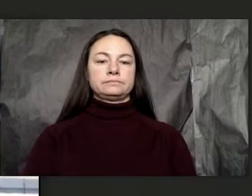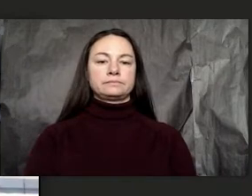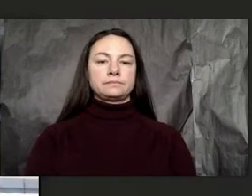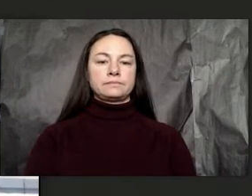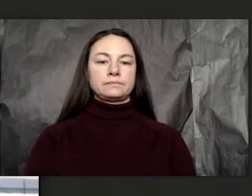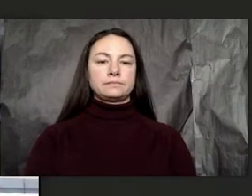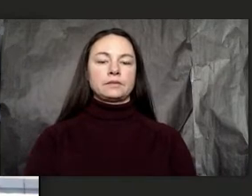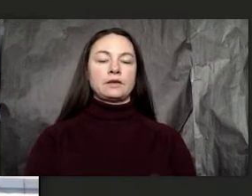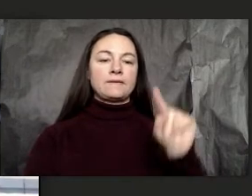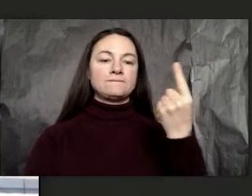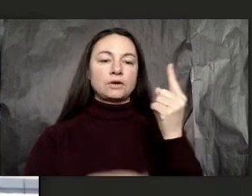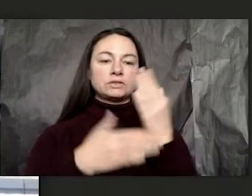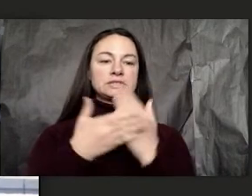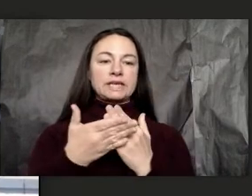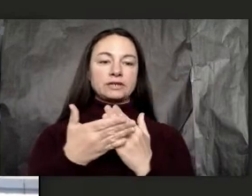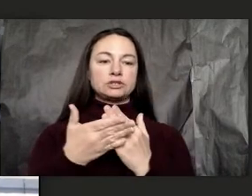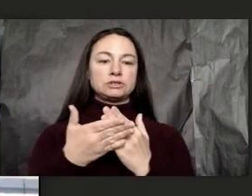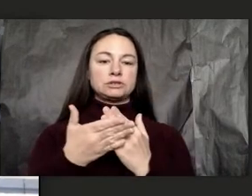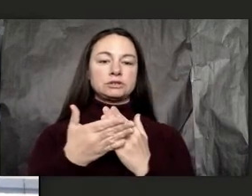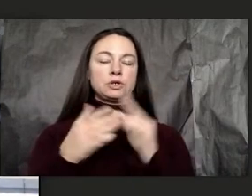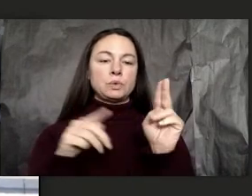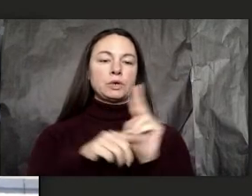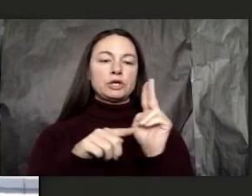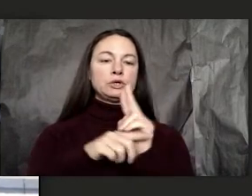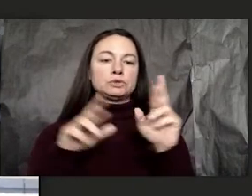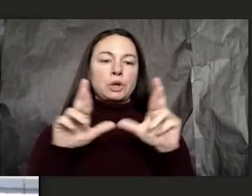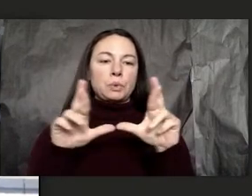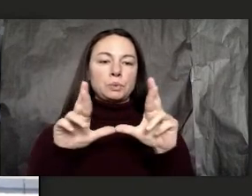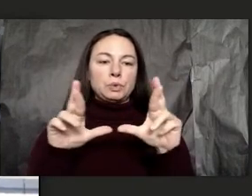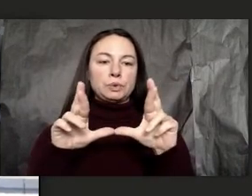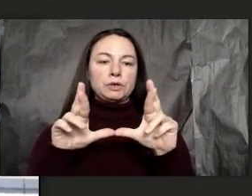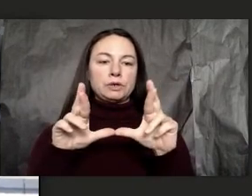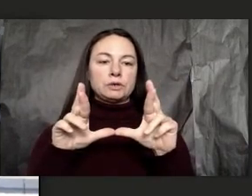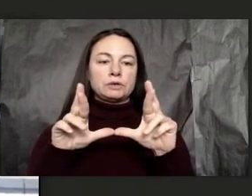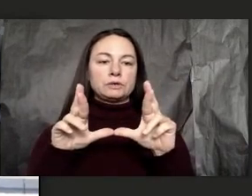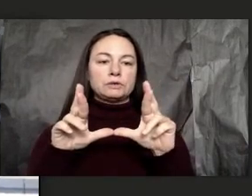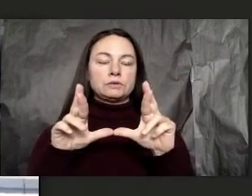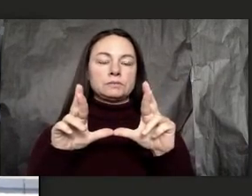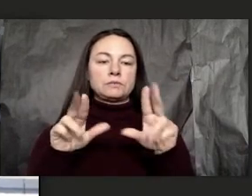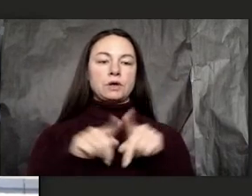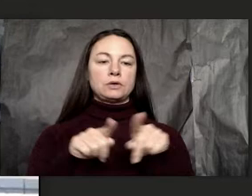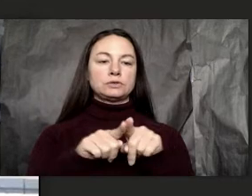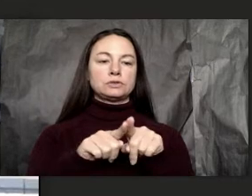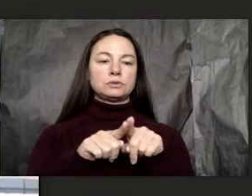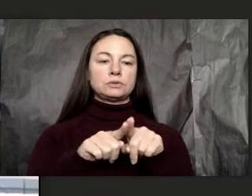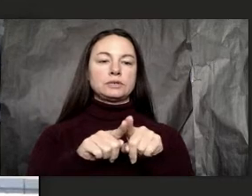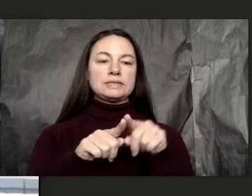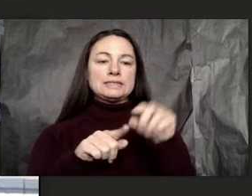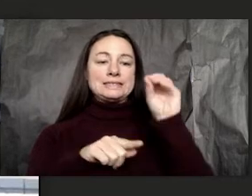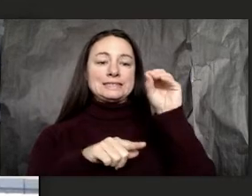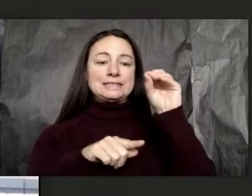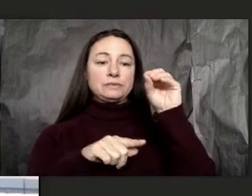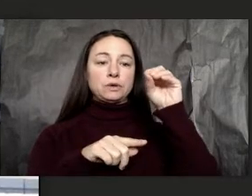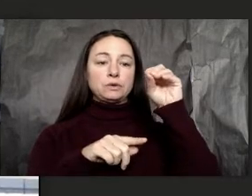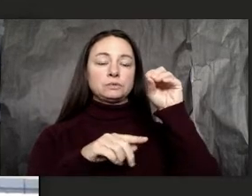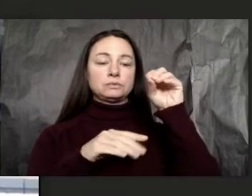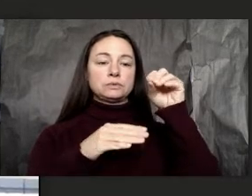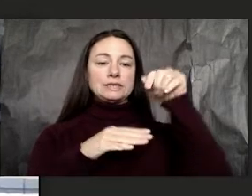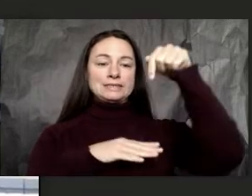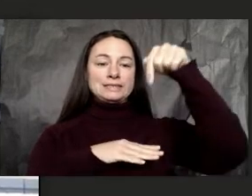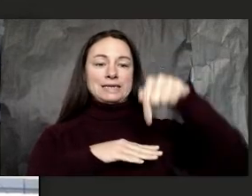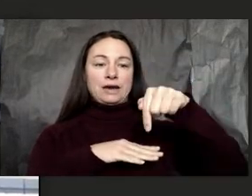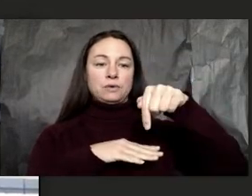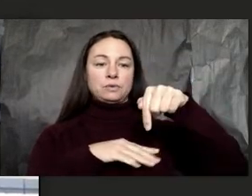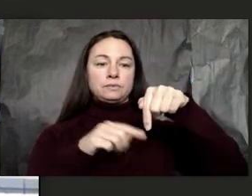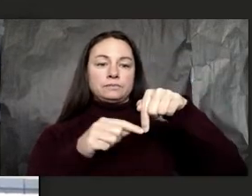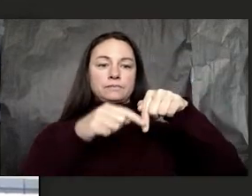And the first section, we're going to also use a ruler with the 0 side down so that we can see